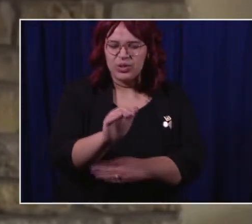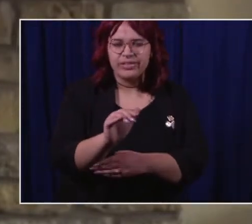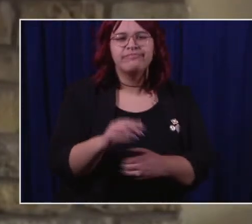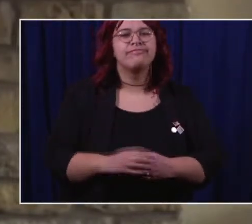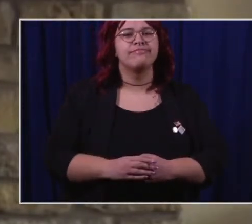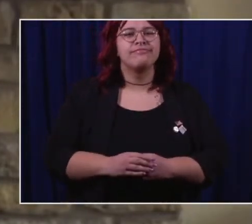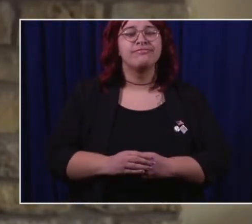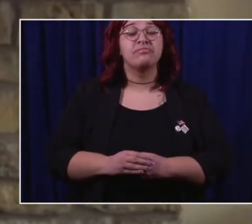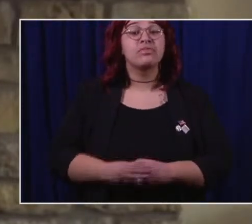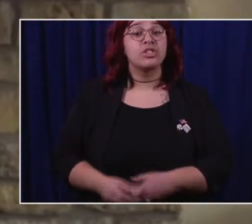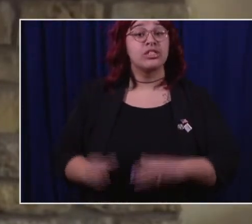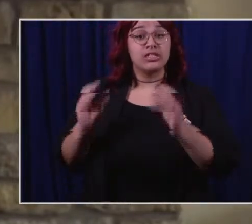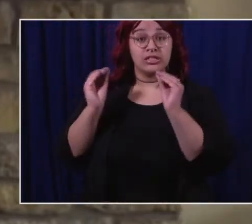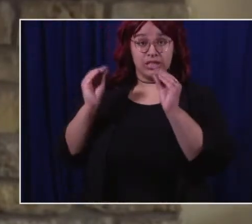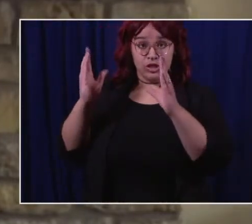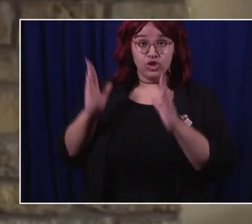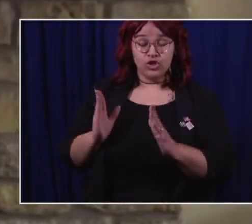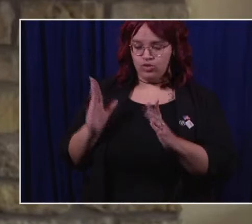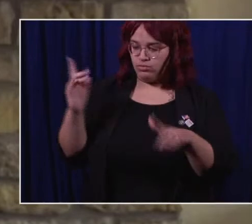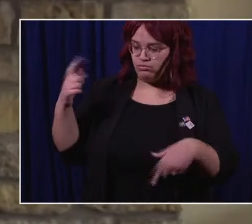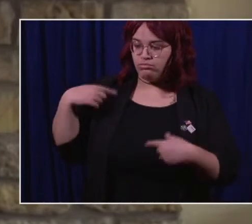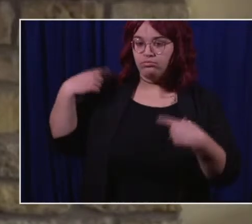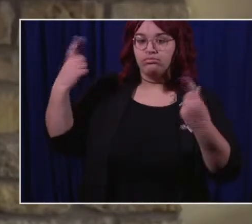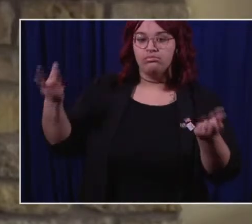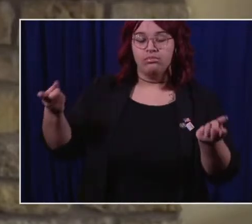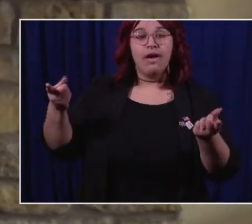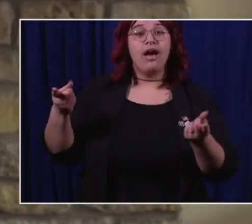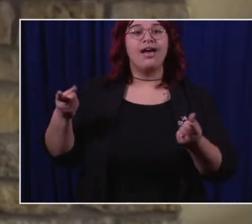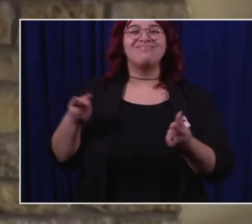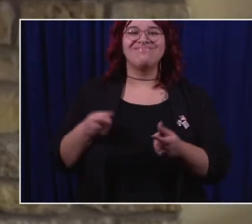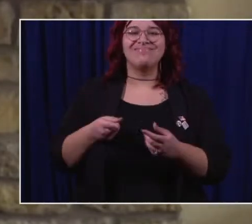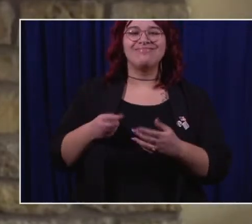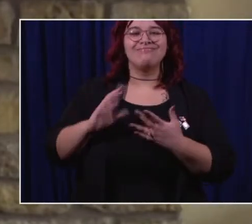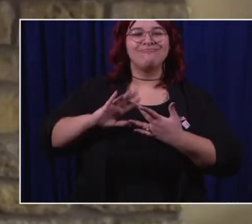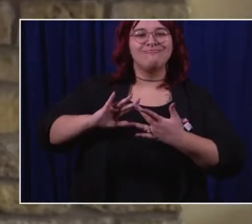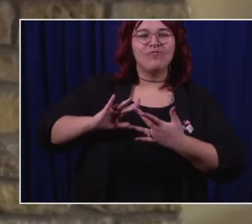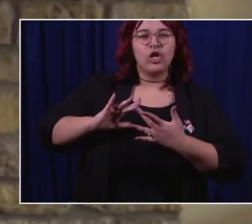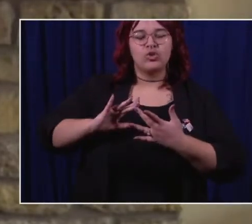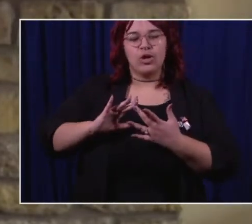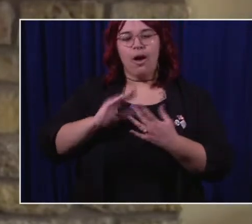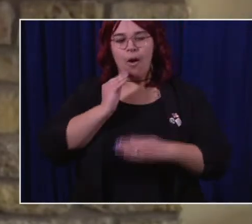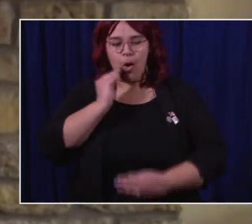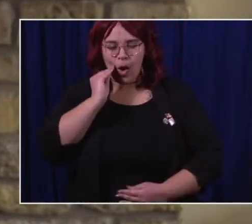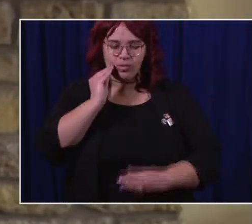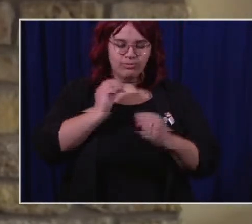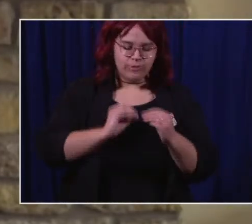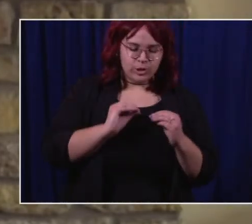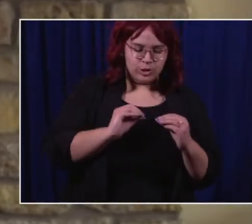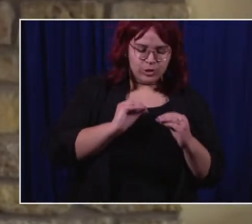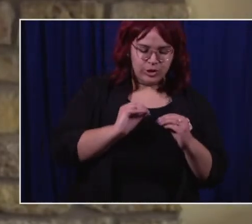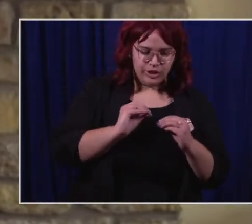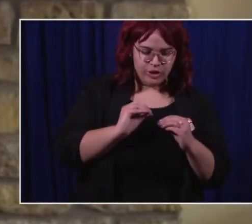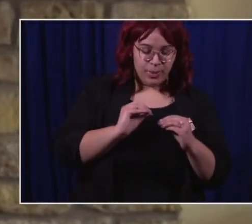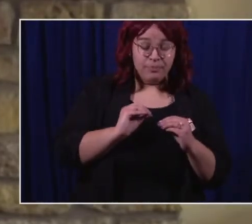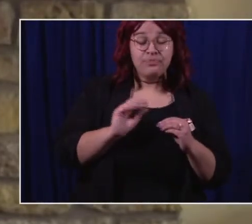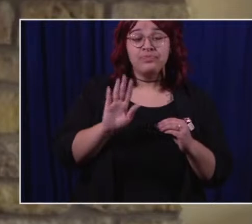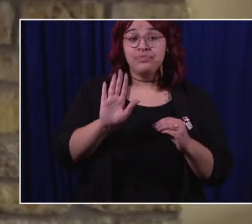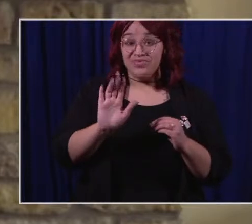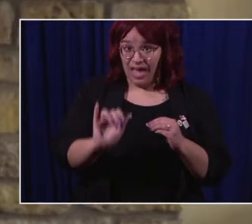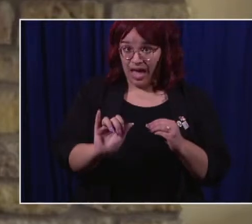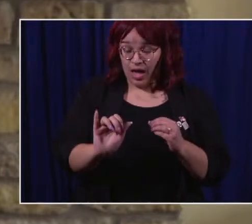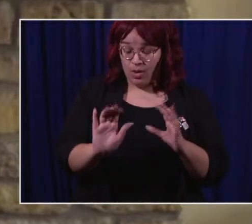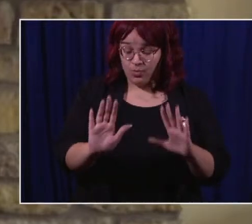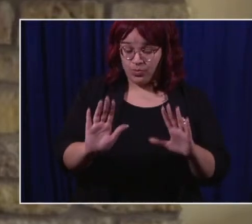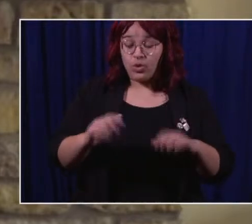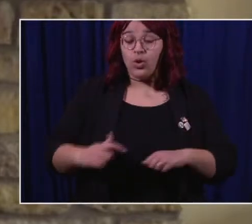teach 100% from home going to get a shot at the same time those teachers who teach in person? And